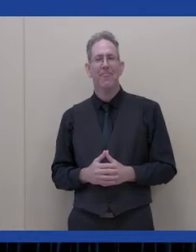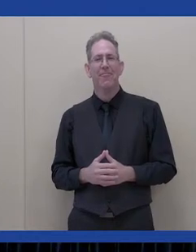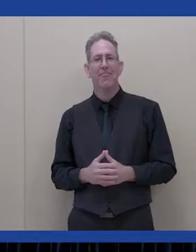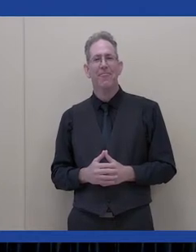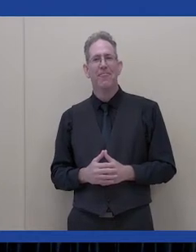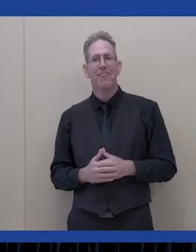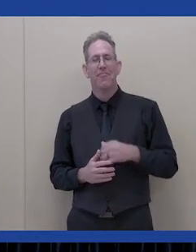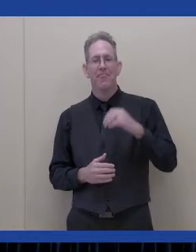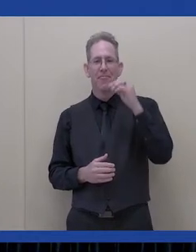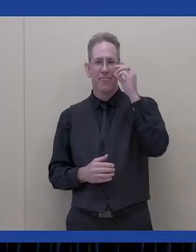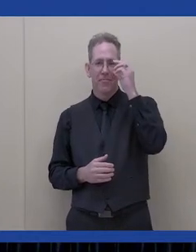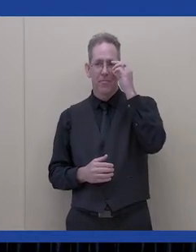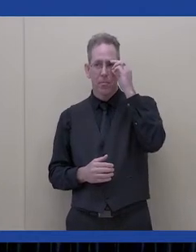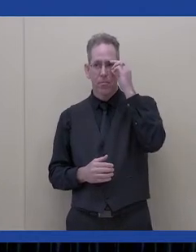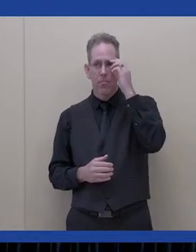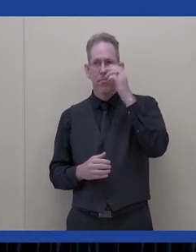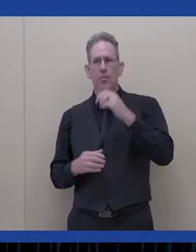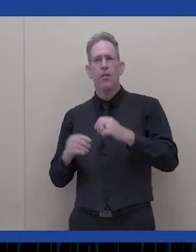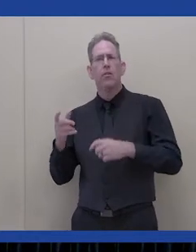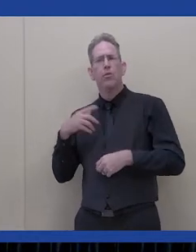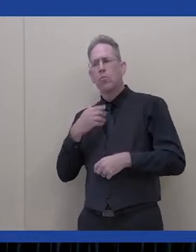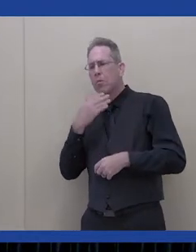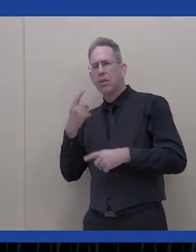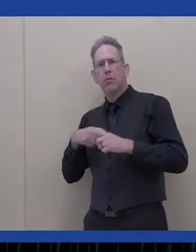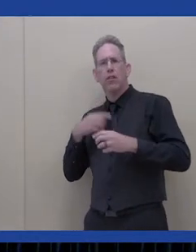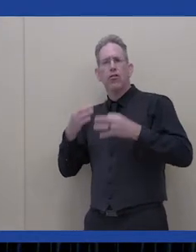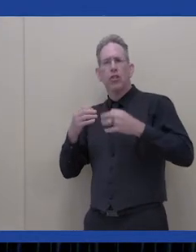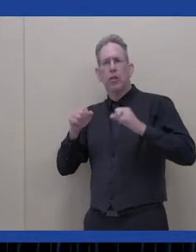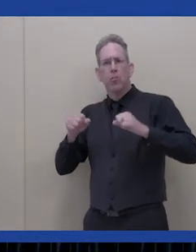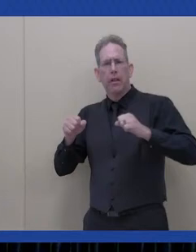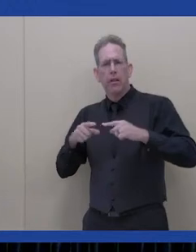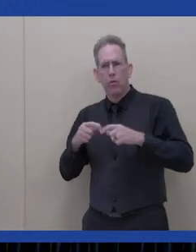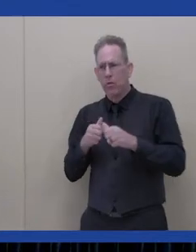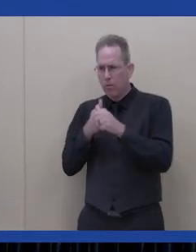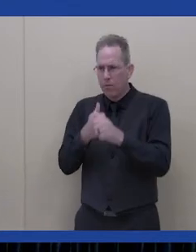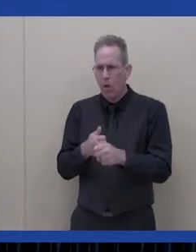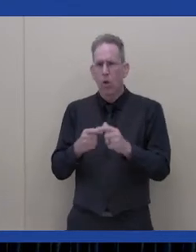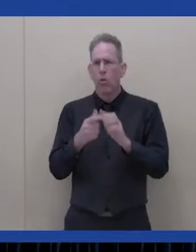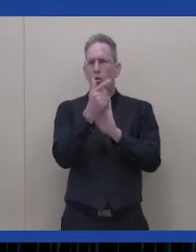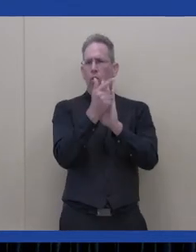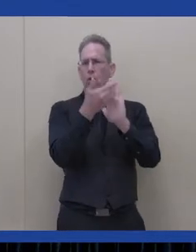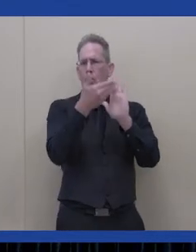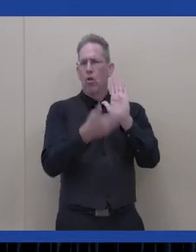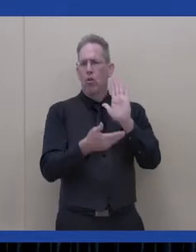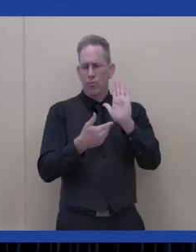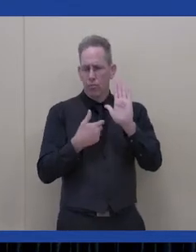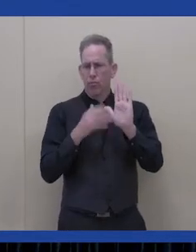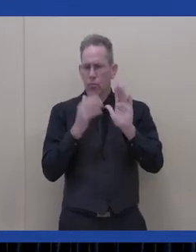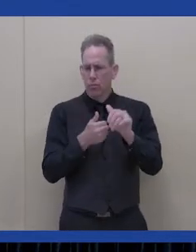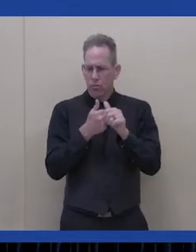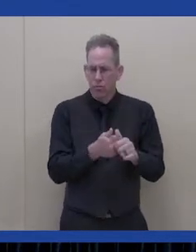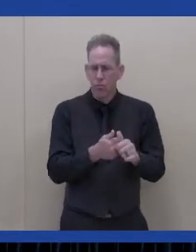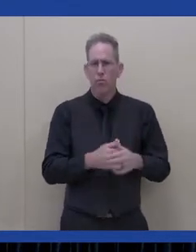To the best of my judgment and ability according to law. To the best of my judgment and ability according to law.